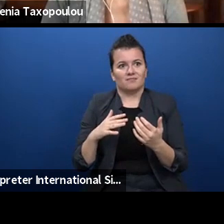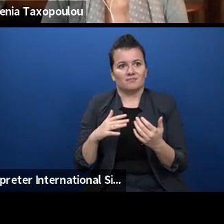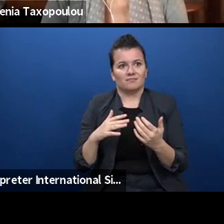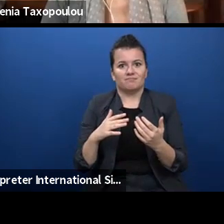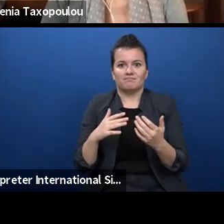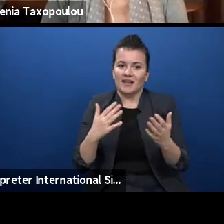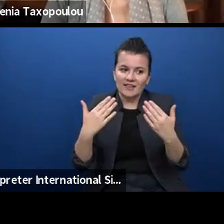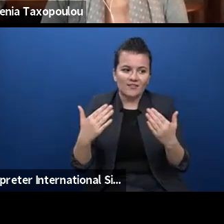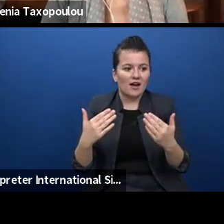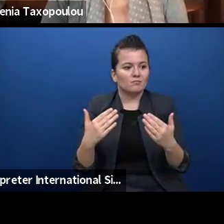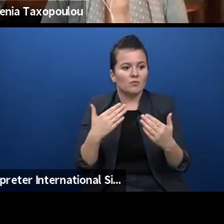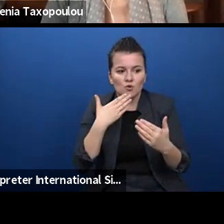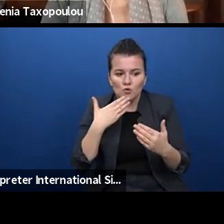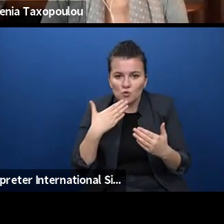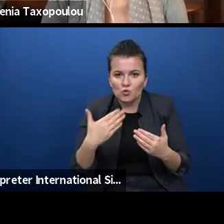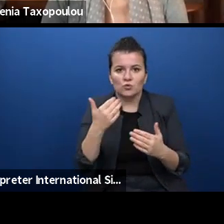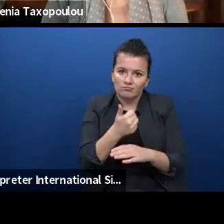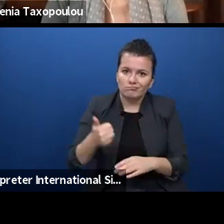good